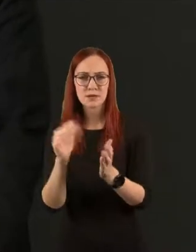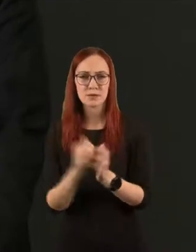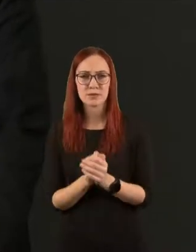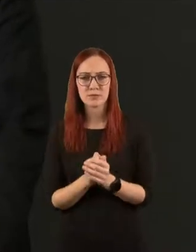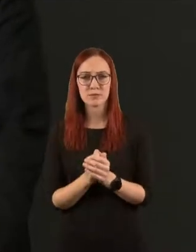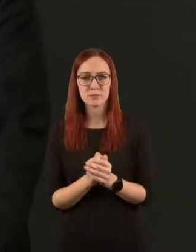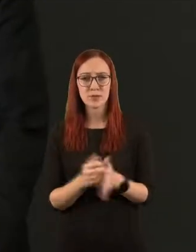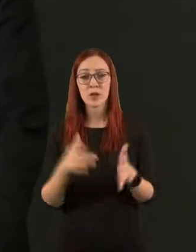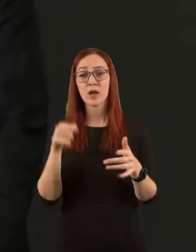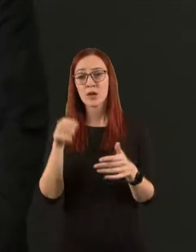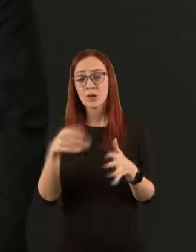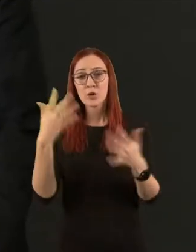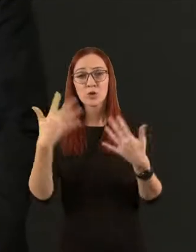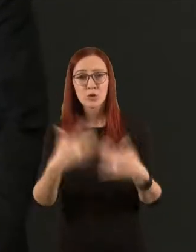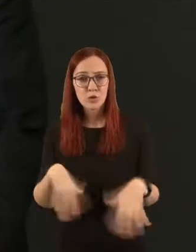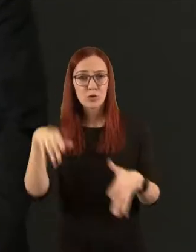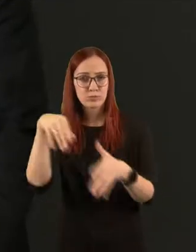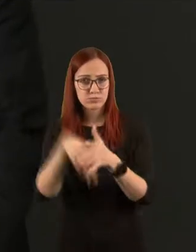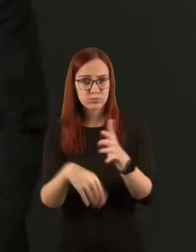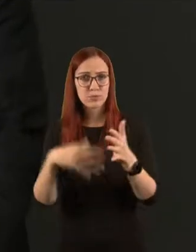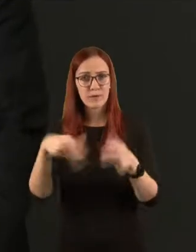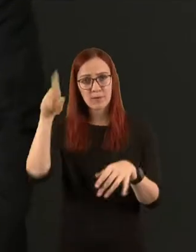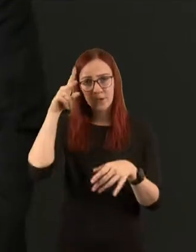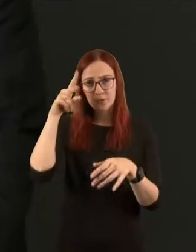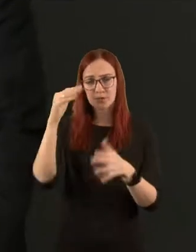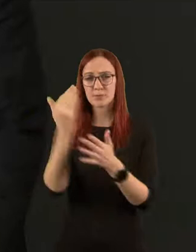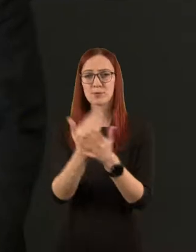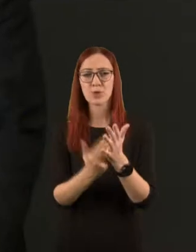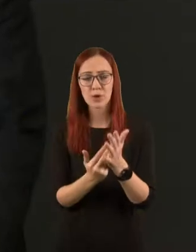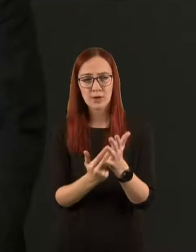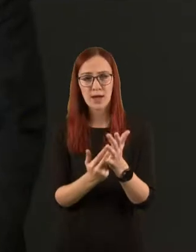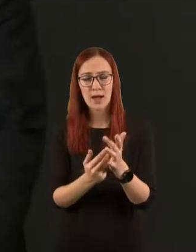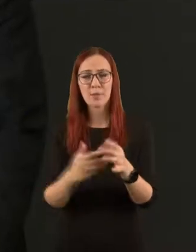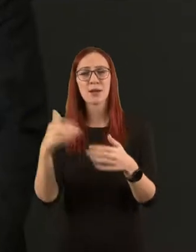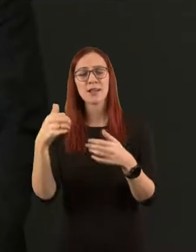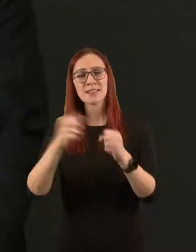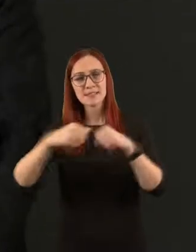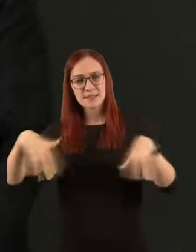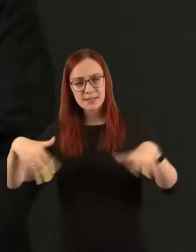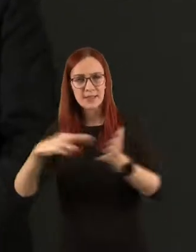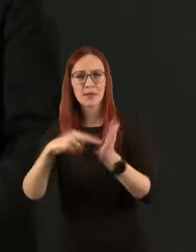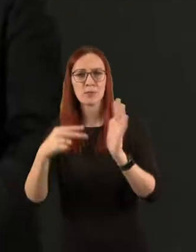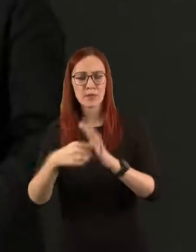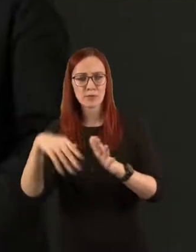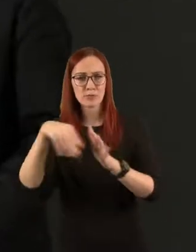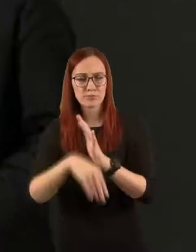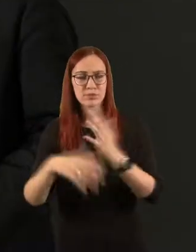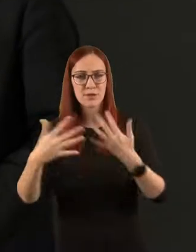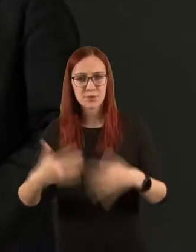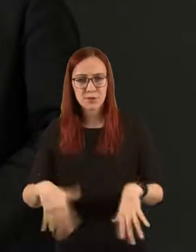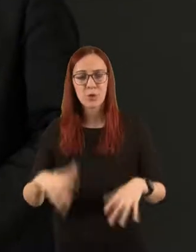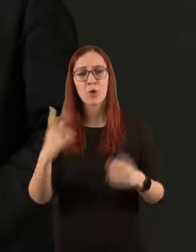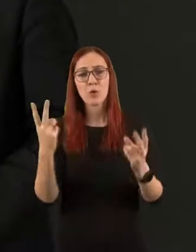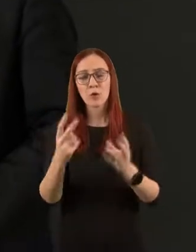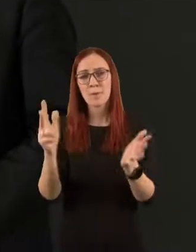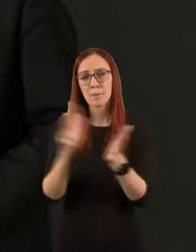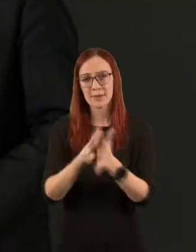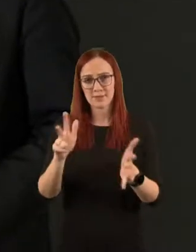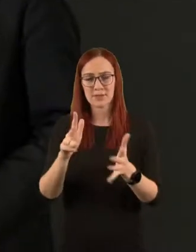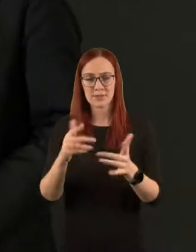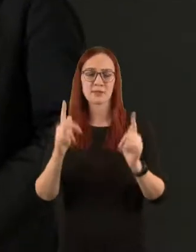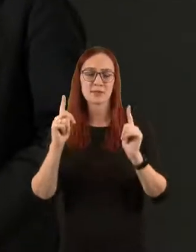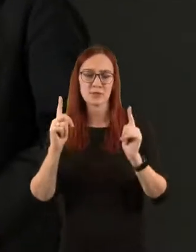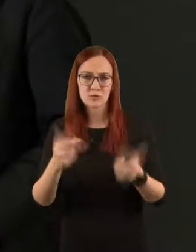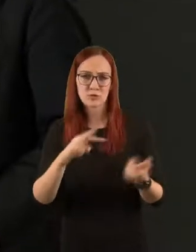better environmental policies for better lives. The OECD stands ready to continue to support you in this important endeavor. Thank